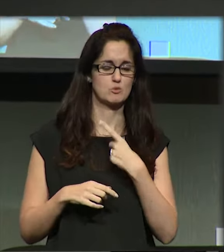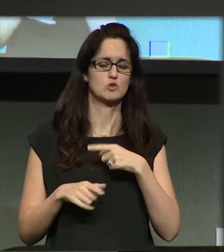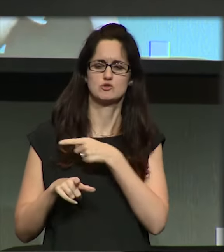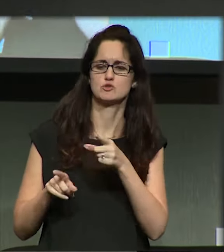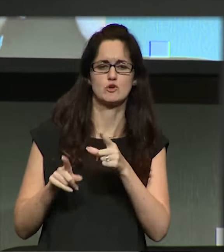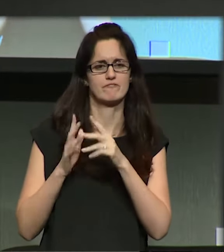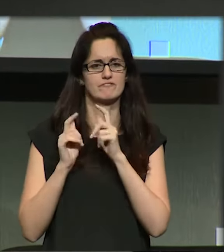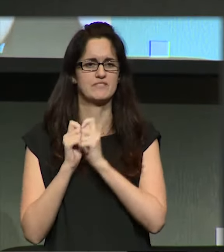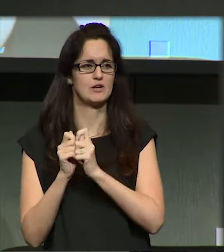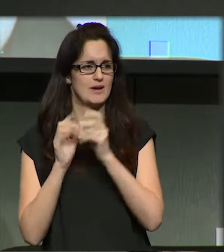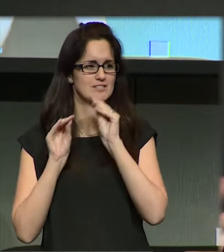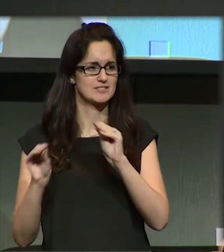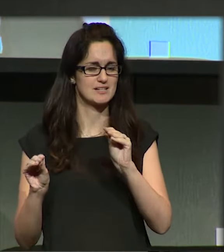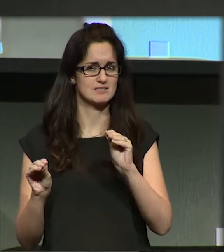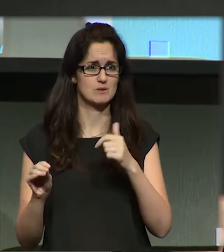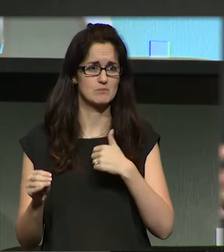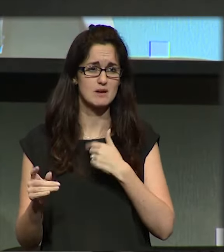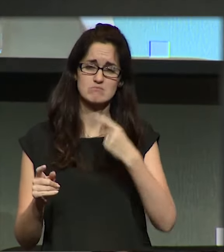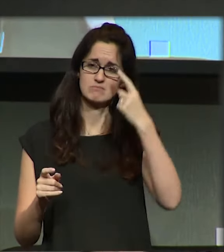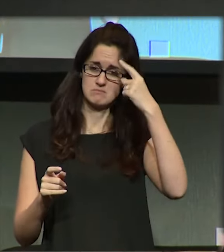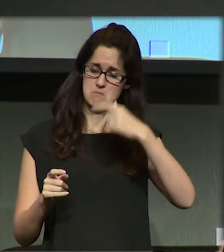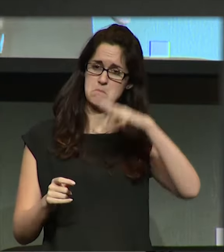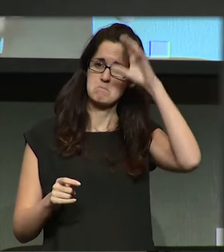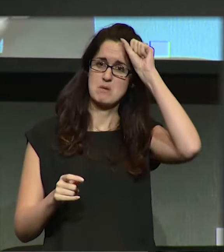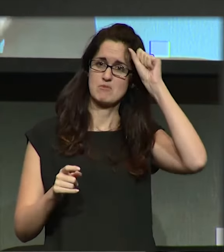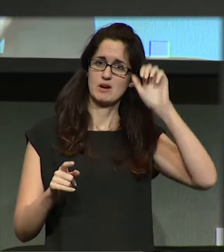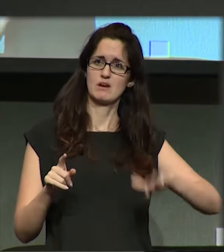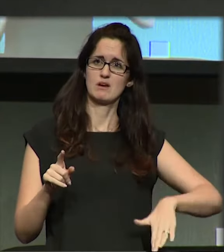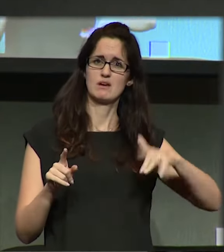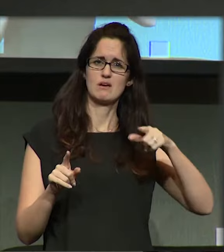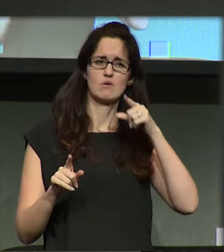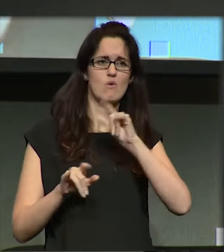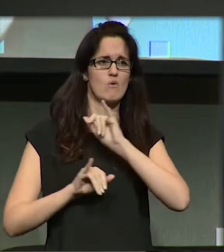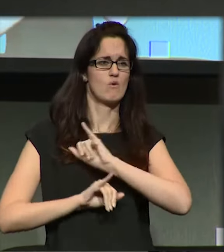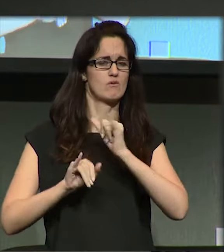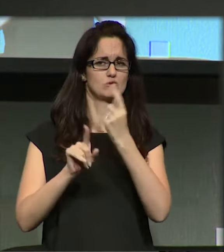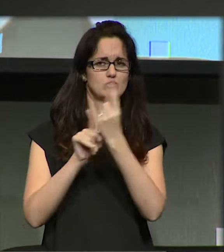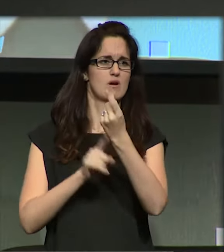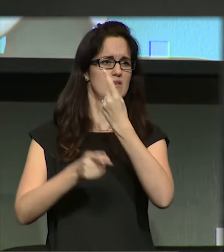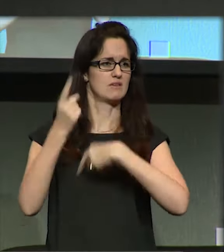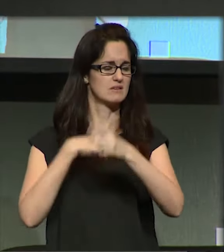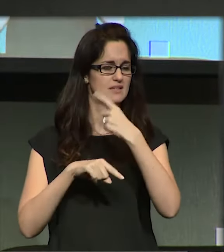that's how you remember it, or if it's treated you in that kind of a way?